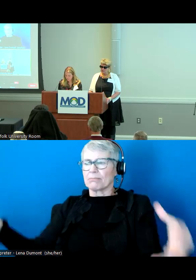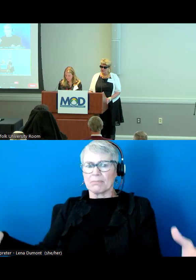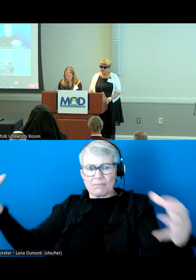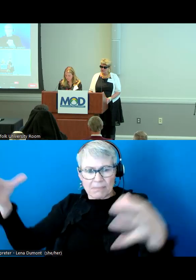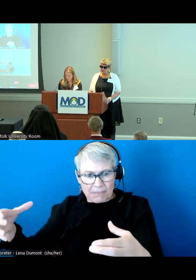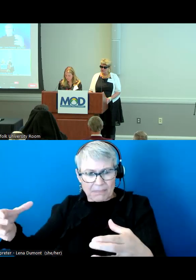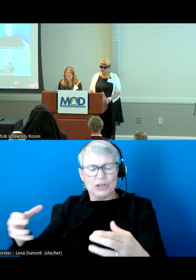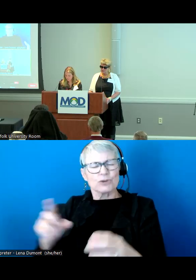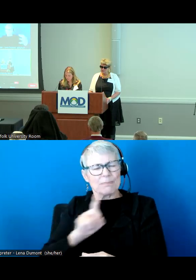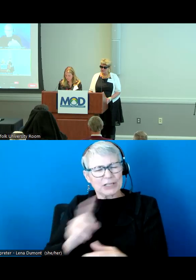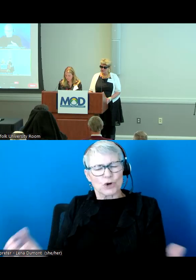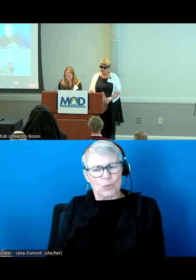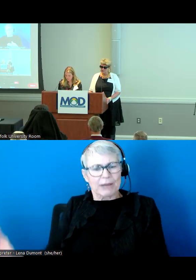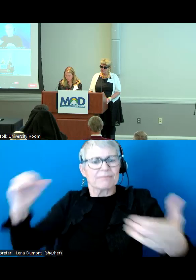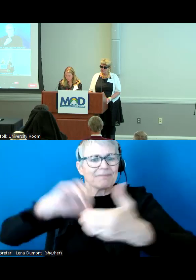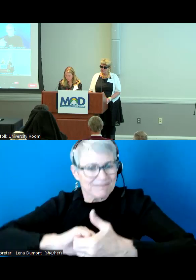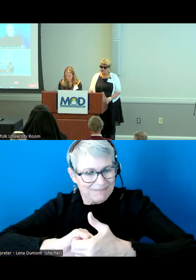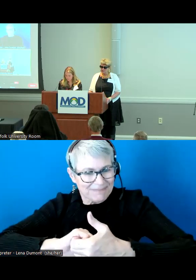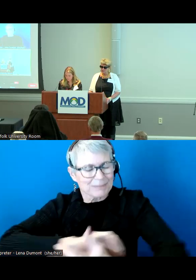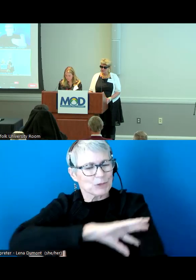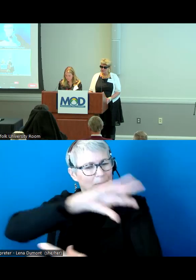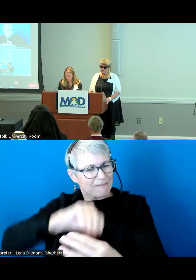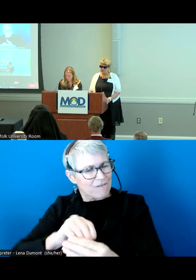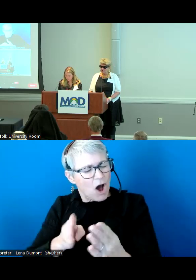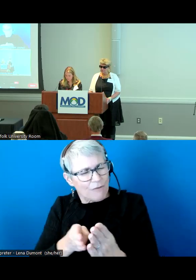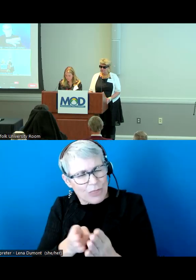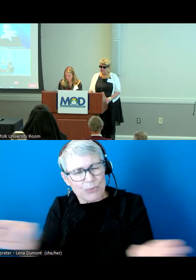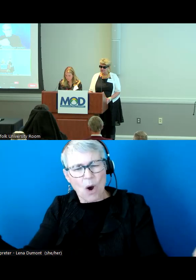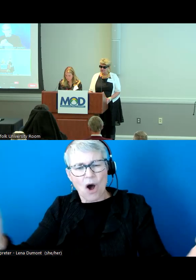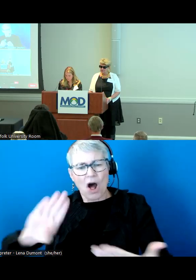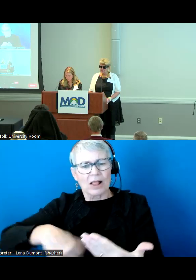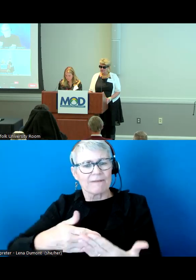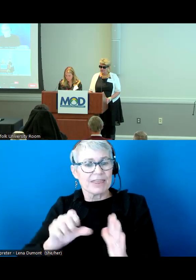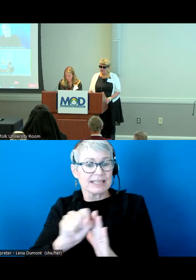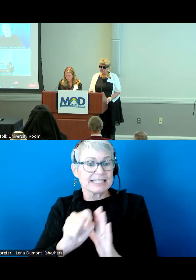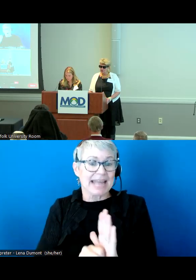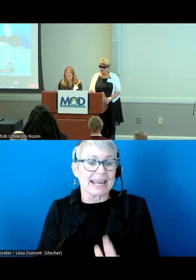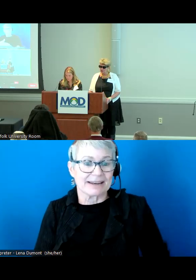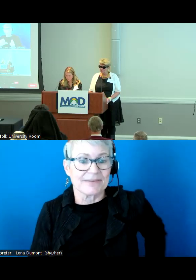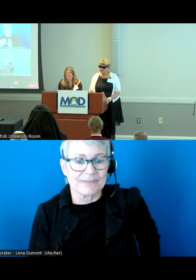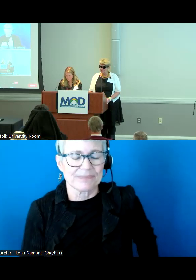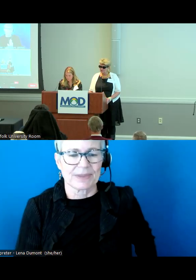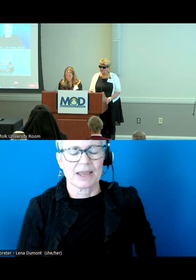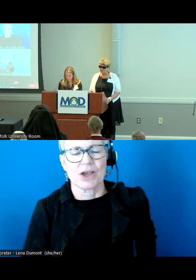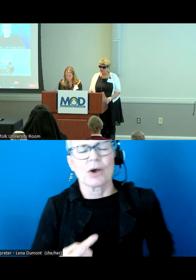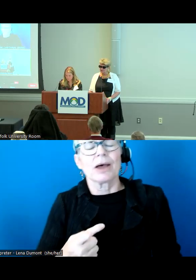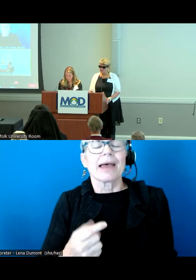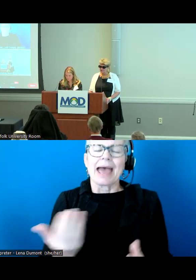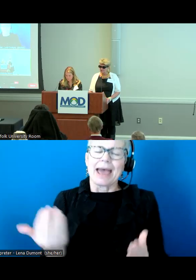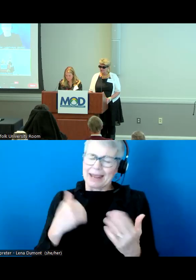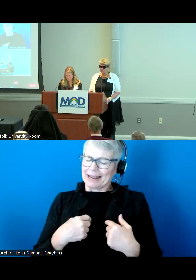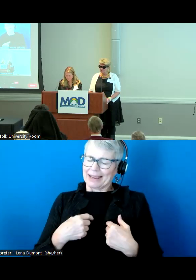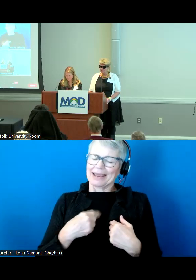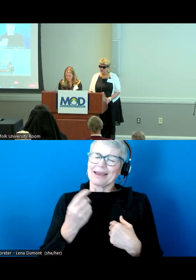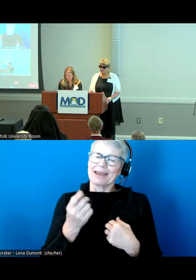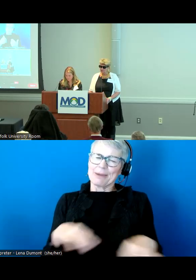really involved across the state, and, you know, we may not be, you know, we're not lobbyists, you know, that's not,